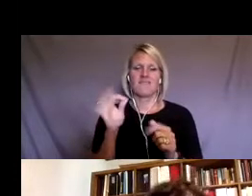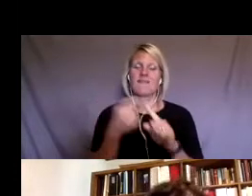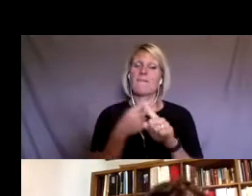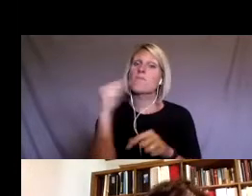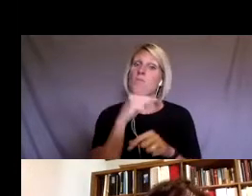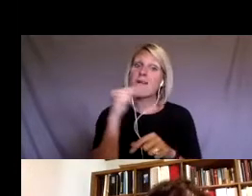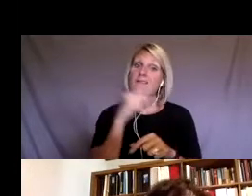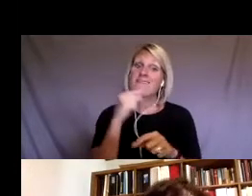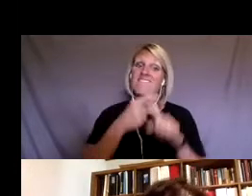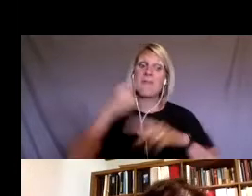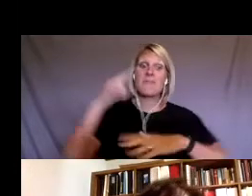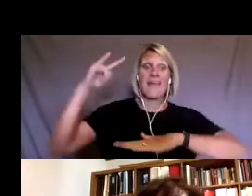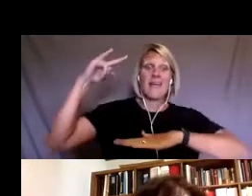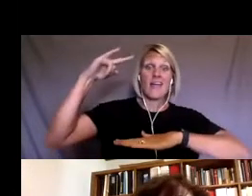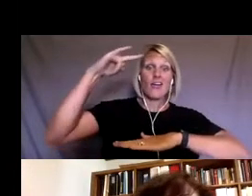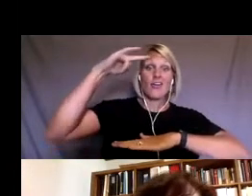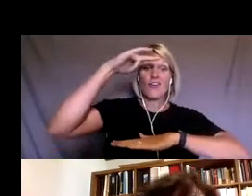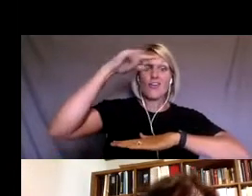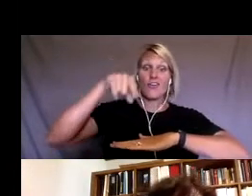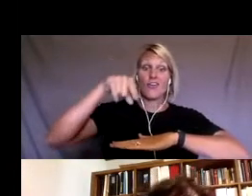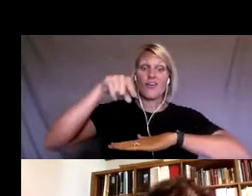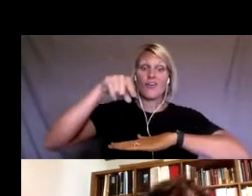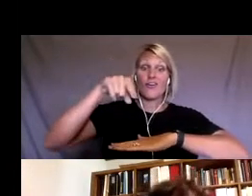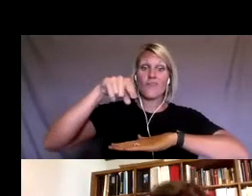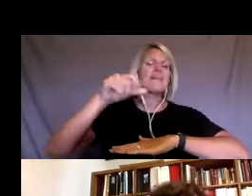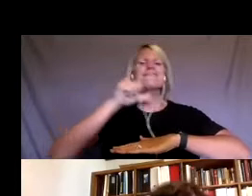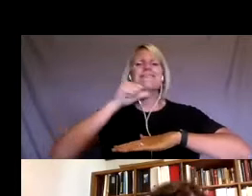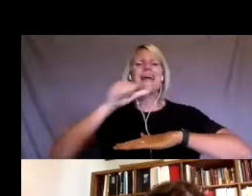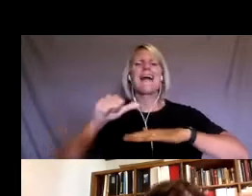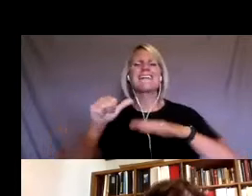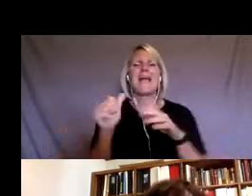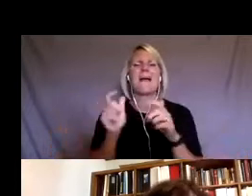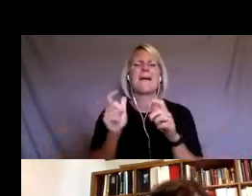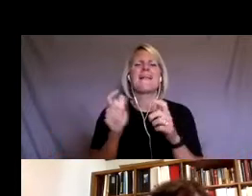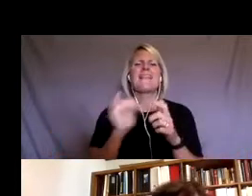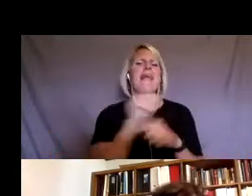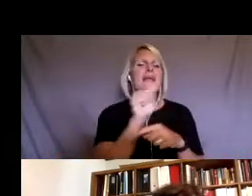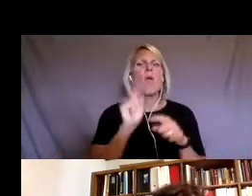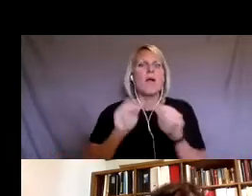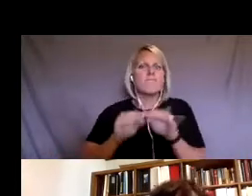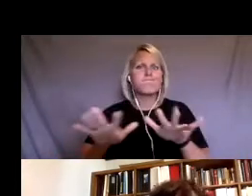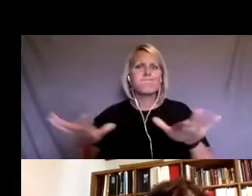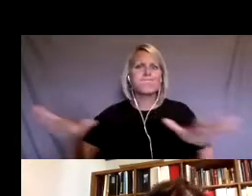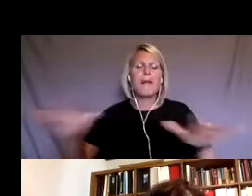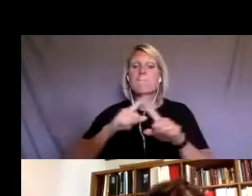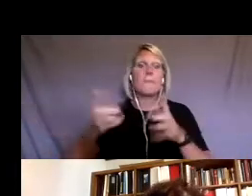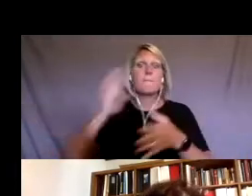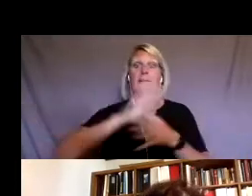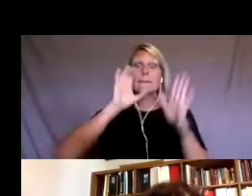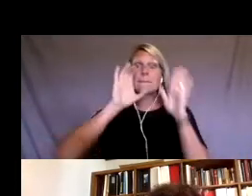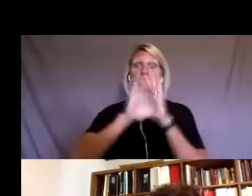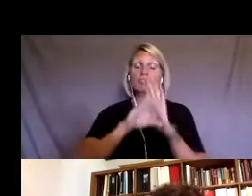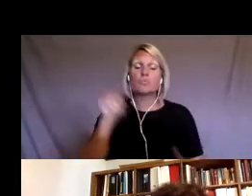And granted, it's not as sprawling as Los Angeles, but again, the main image are, of